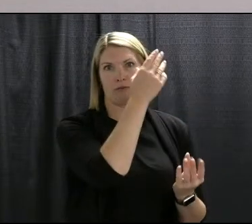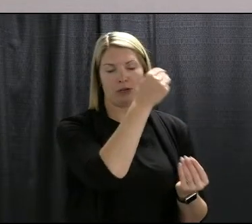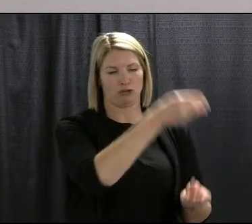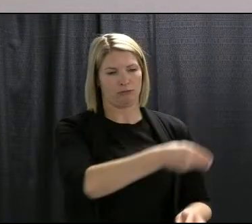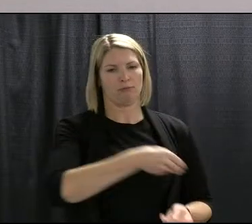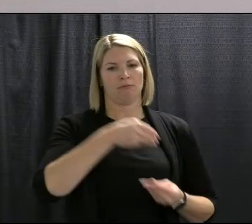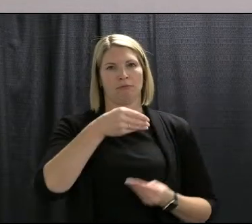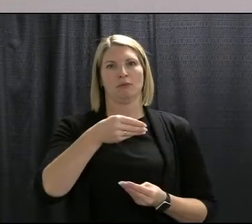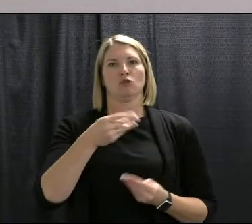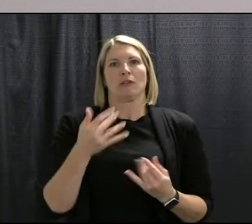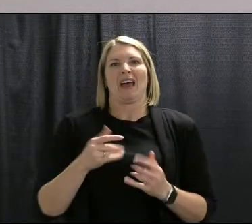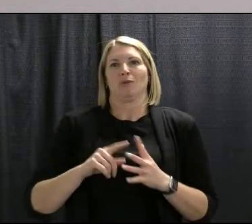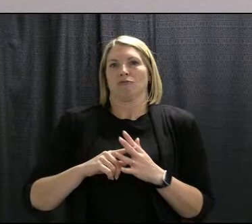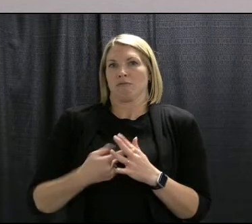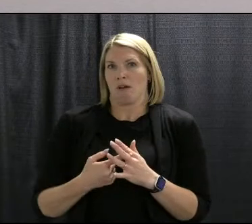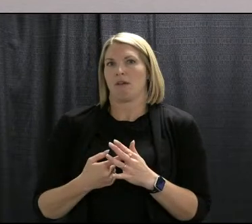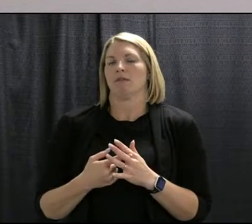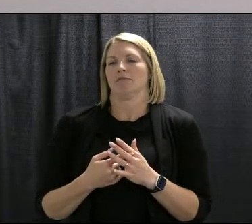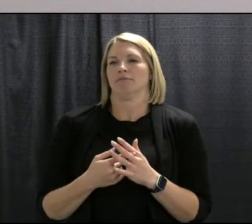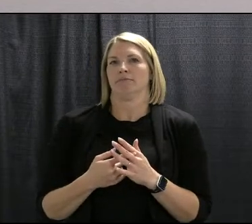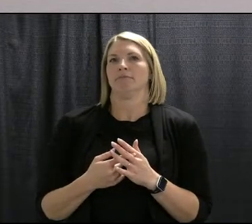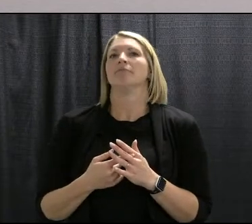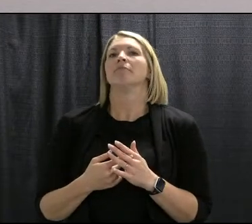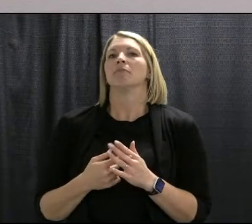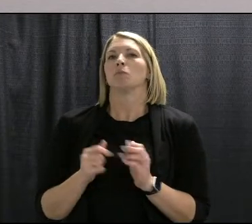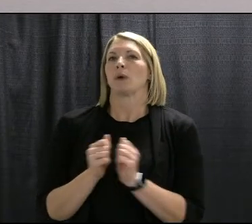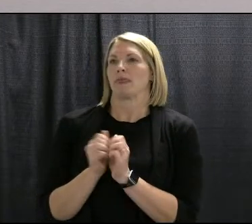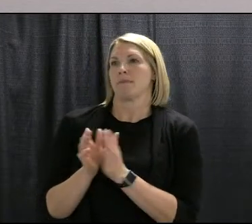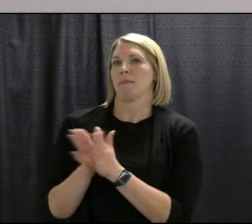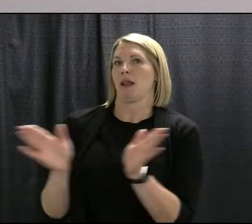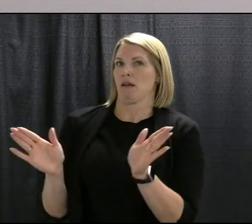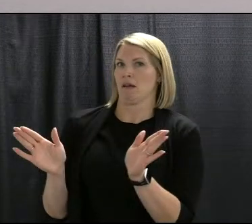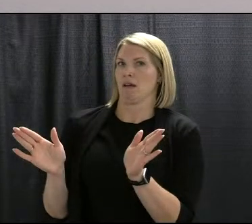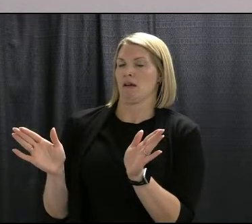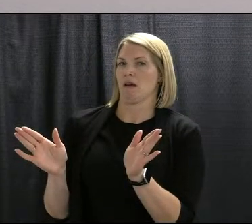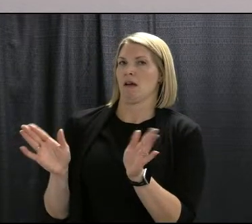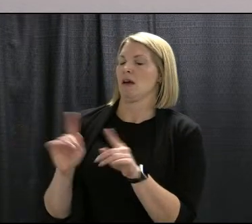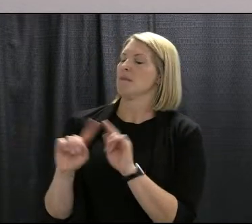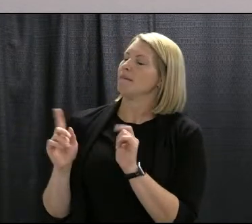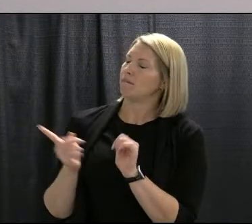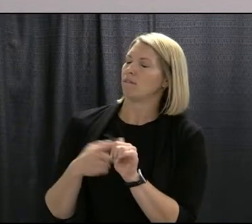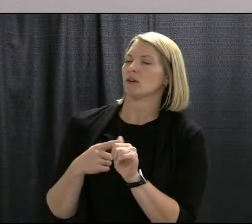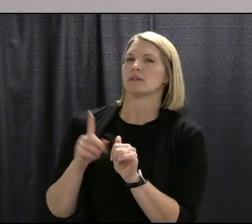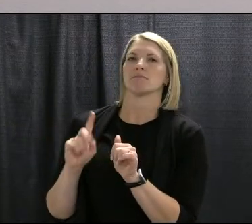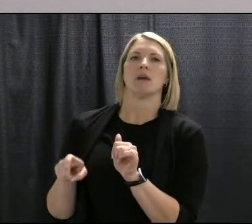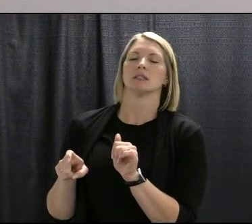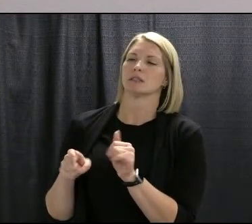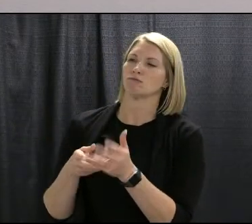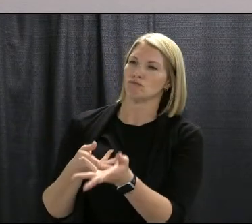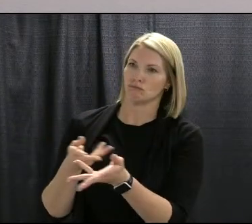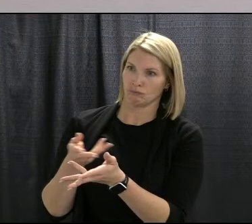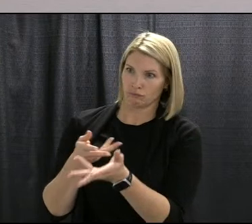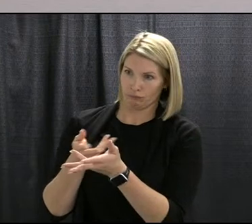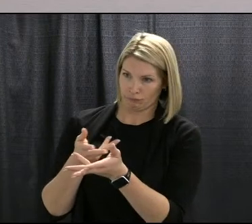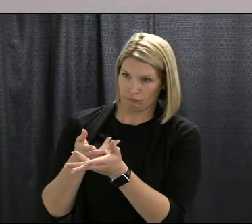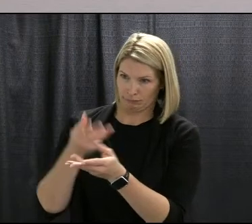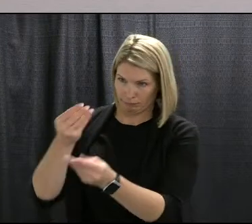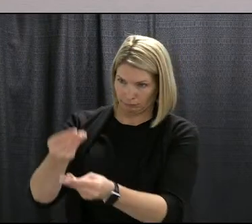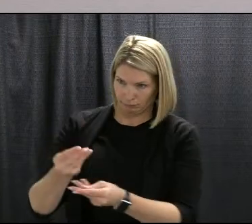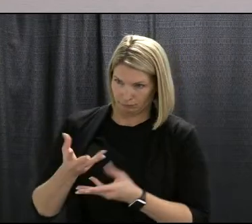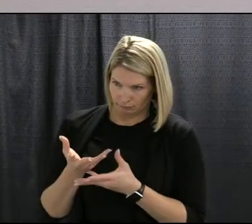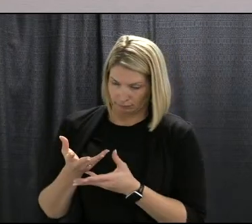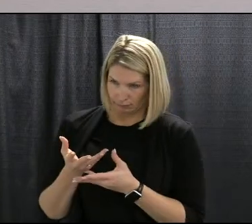working in these departments. And we're going to move forward, but the only way to move forward is consult those that are going to make the best insight. We